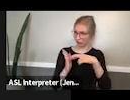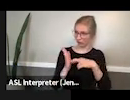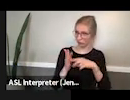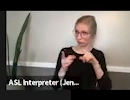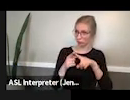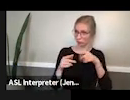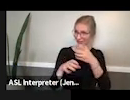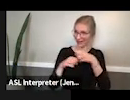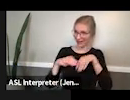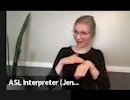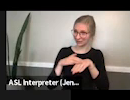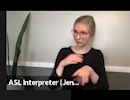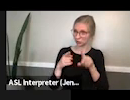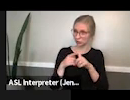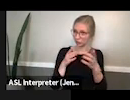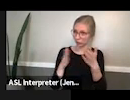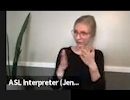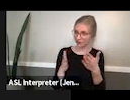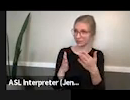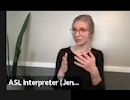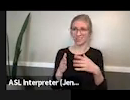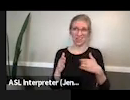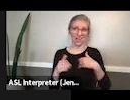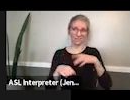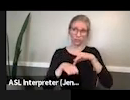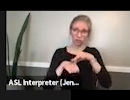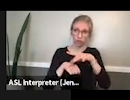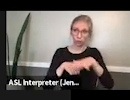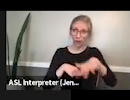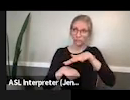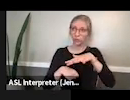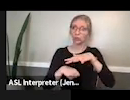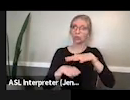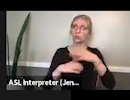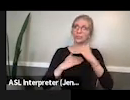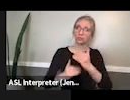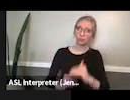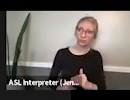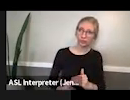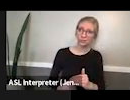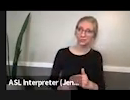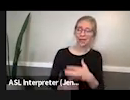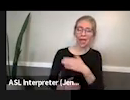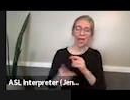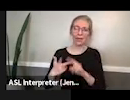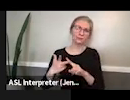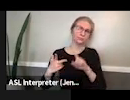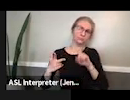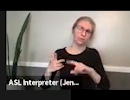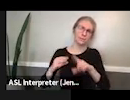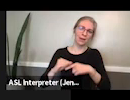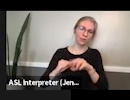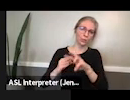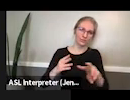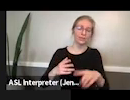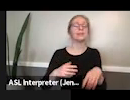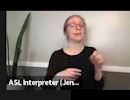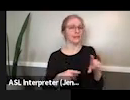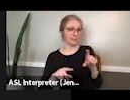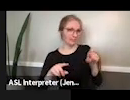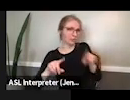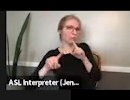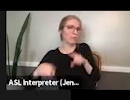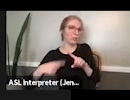and resources. Are there geographical restrictions and about our website? So yes, they must be reported to our